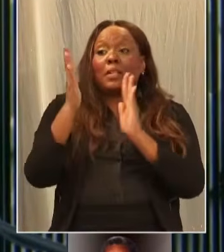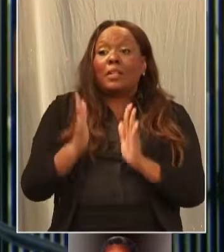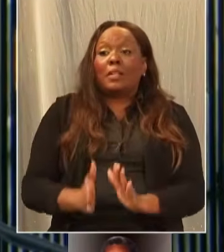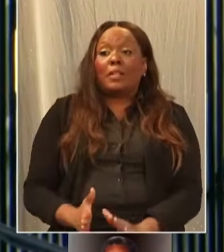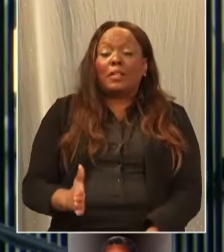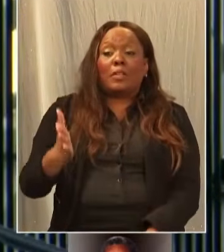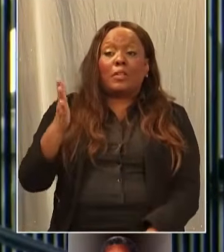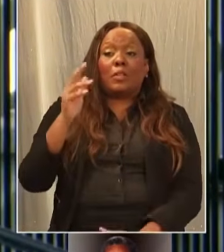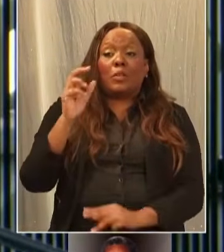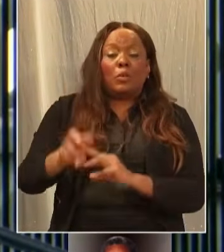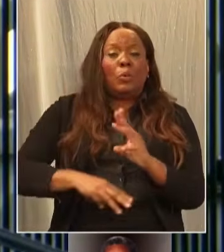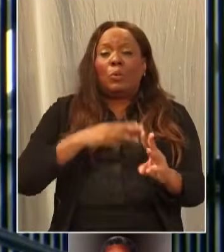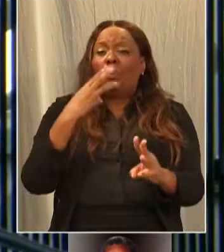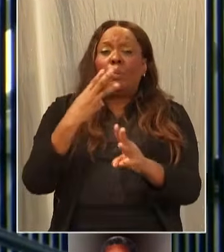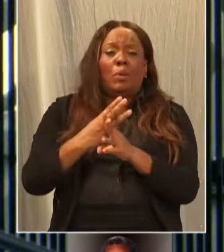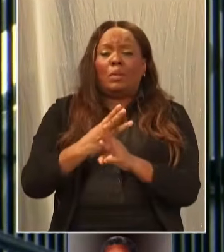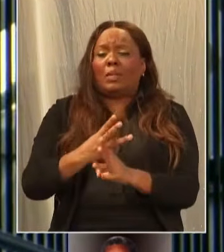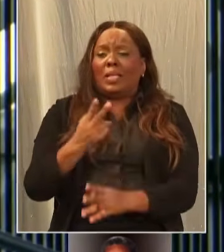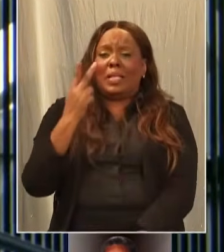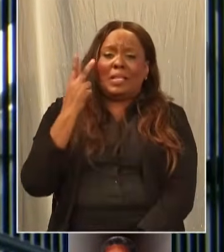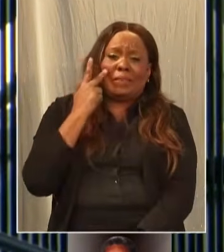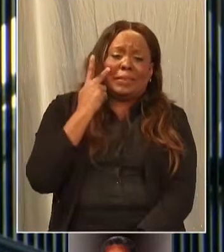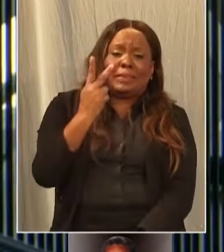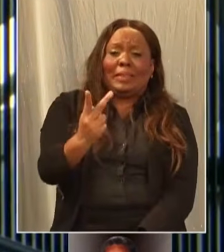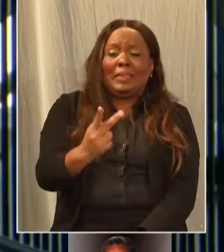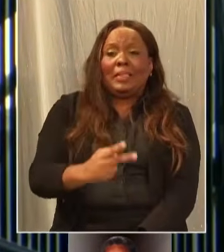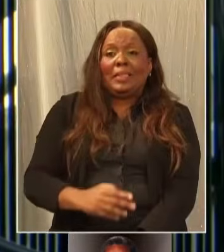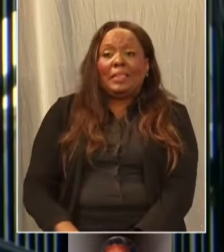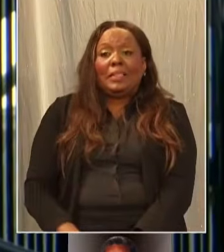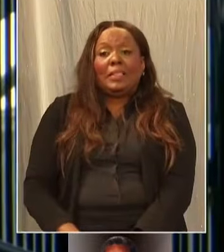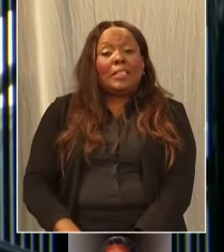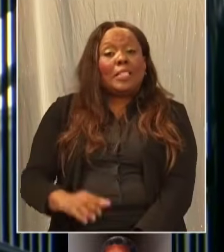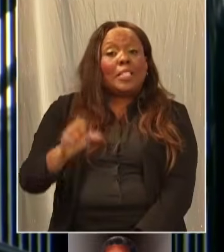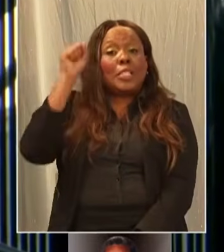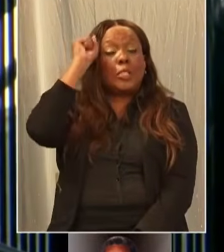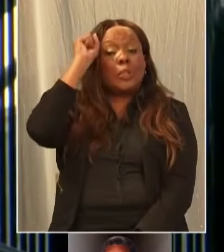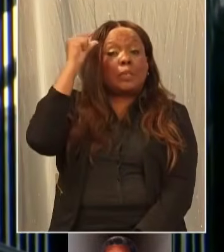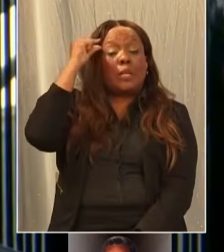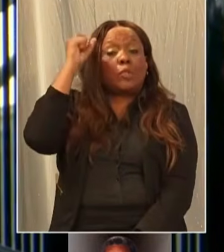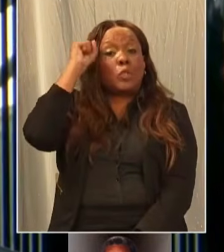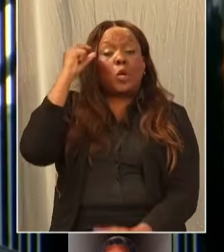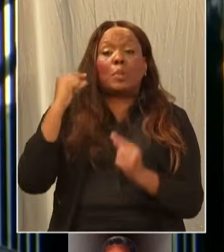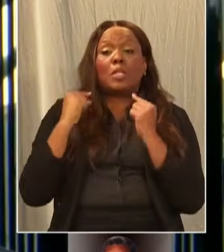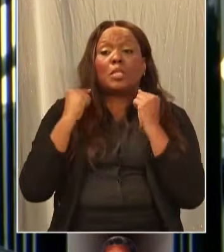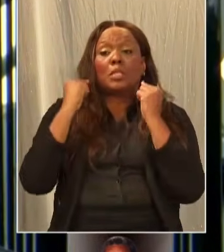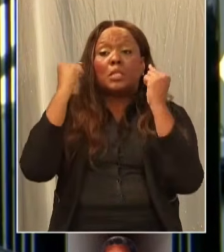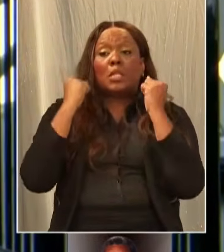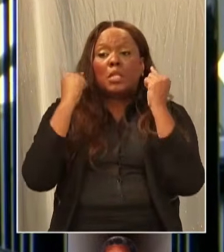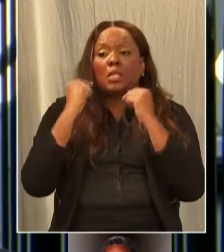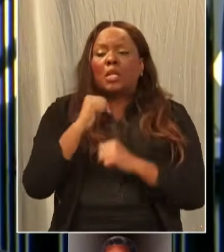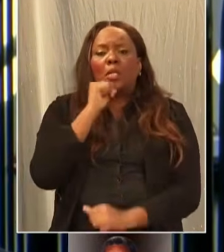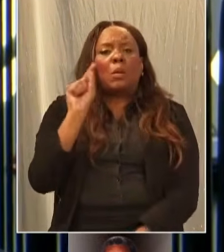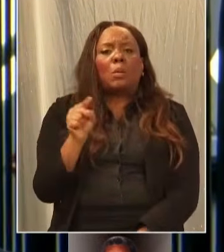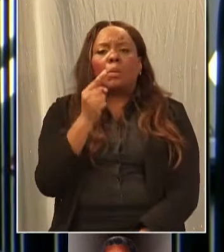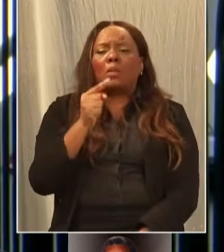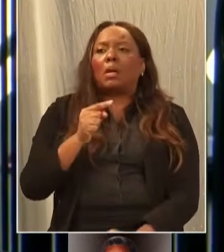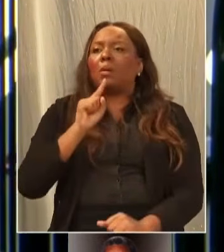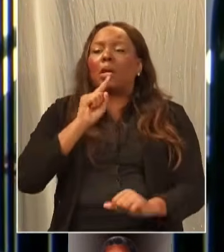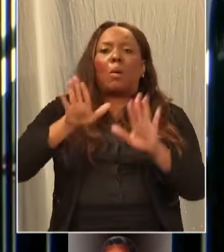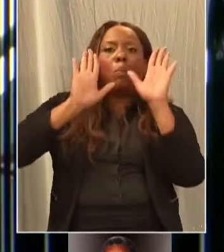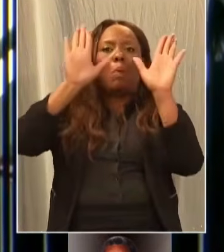has ever known. Sir Garfield Sobers was not merely the outstanding